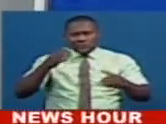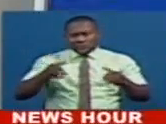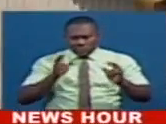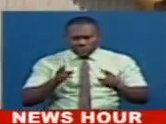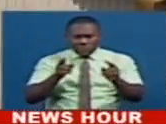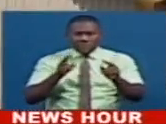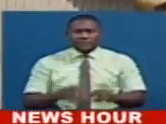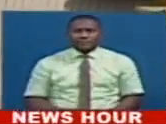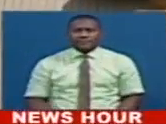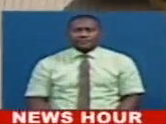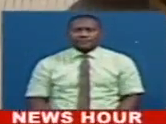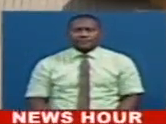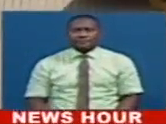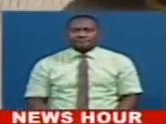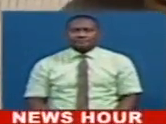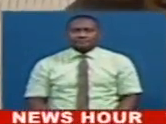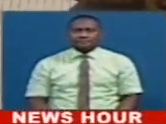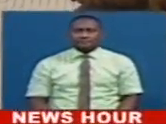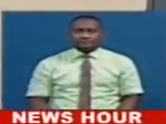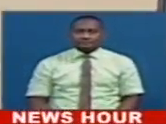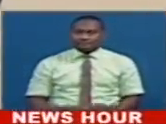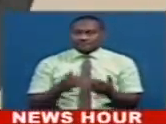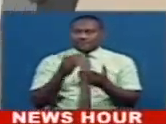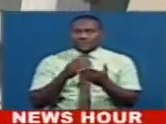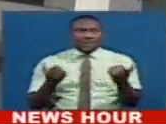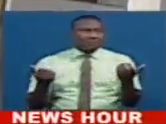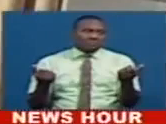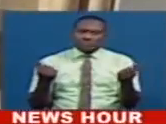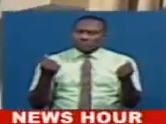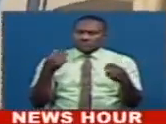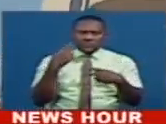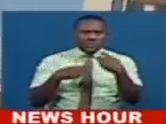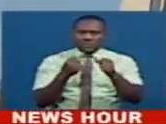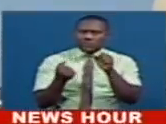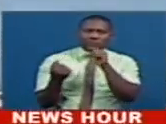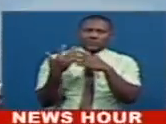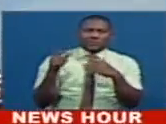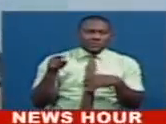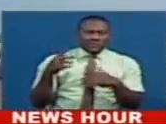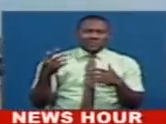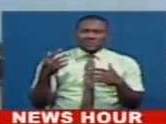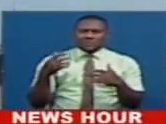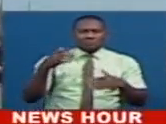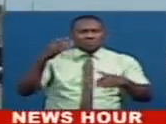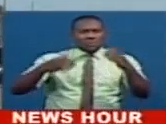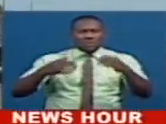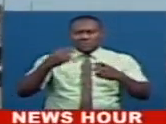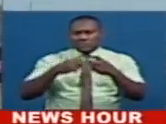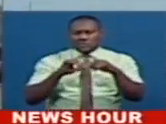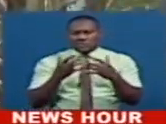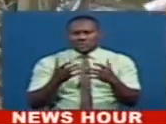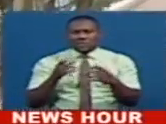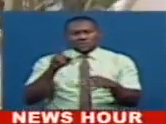country. One of the major challenges that confronts the justice delivery system in Ghana is having a